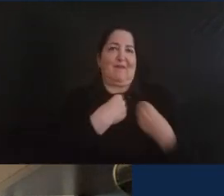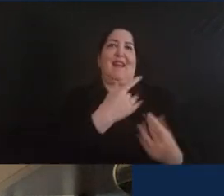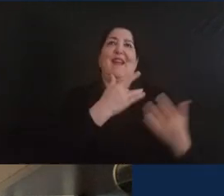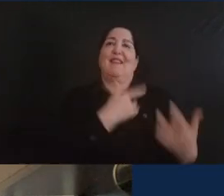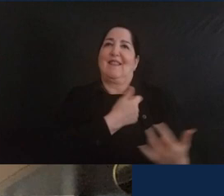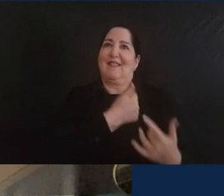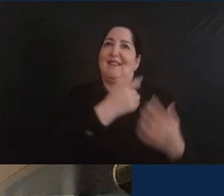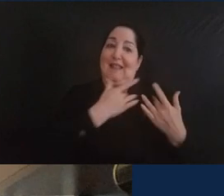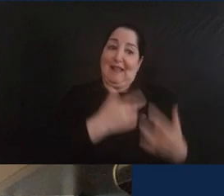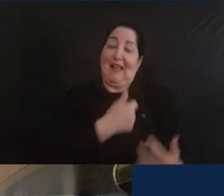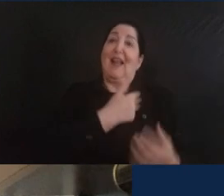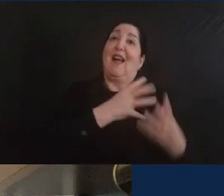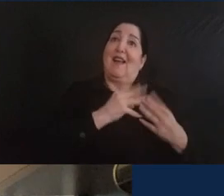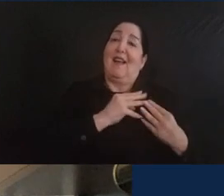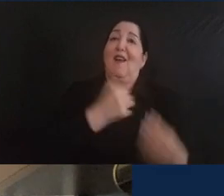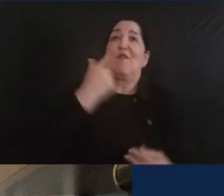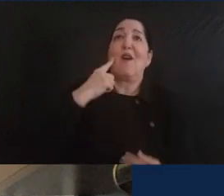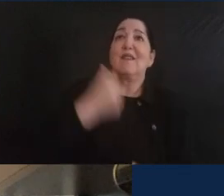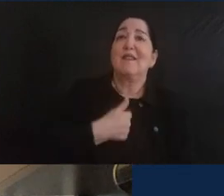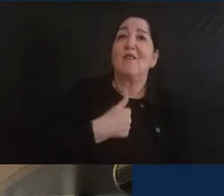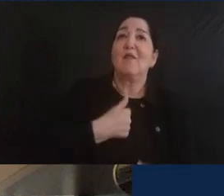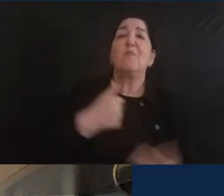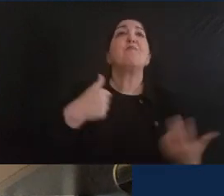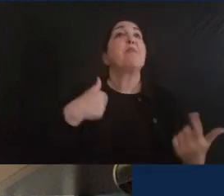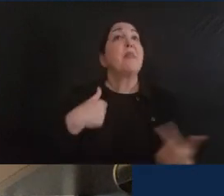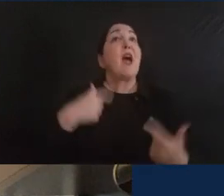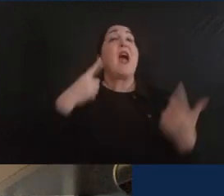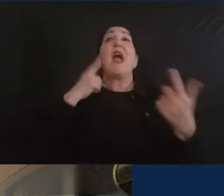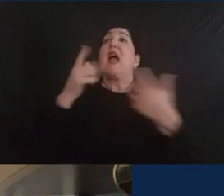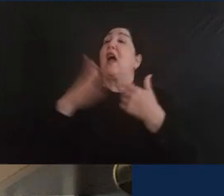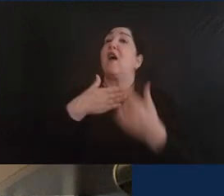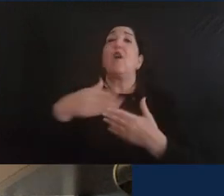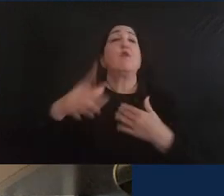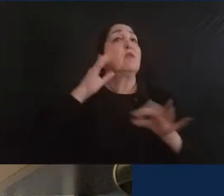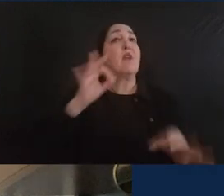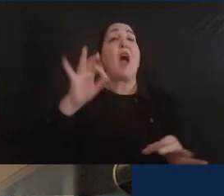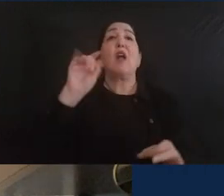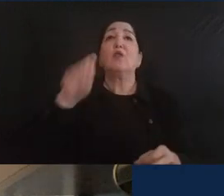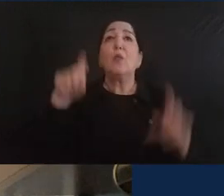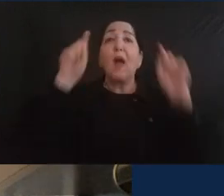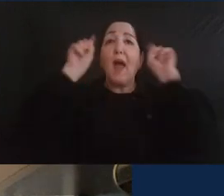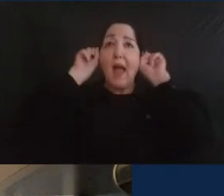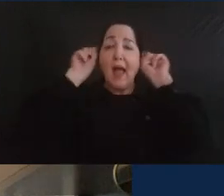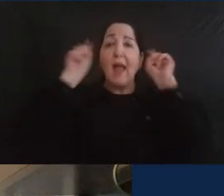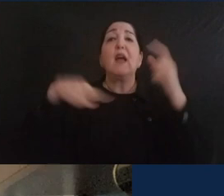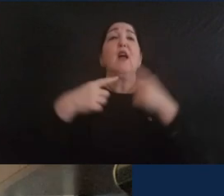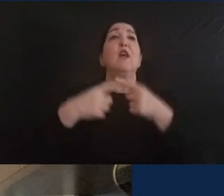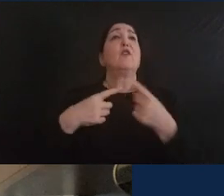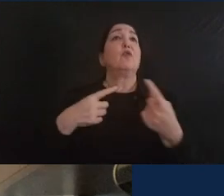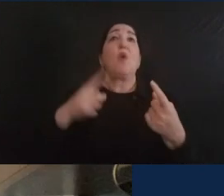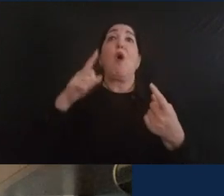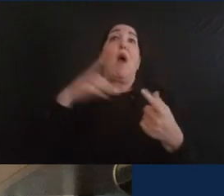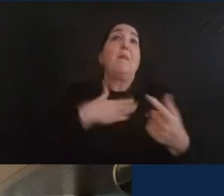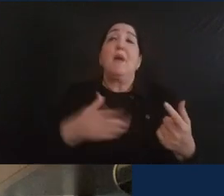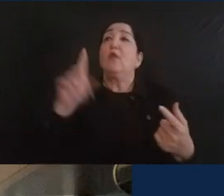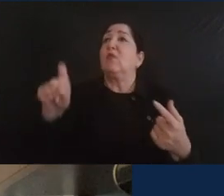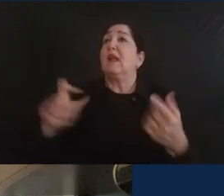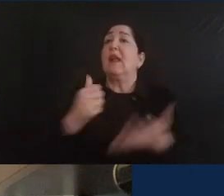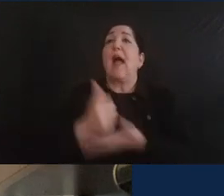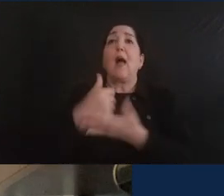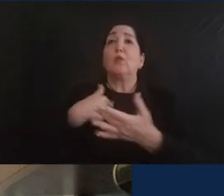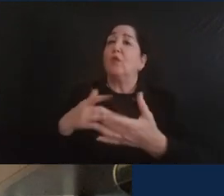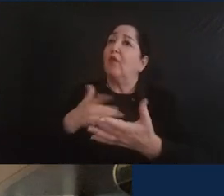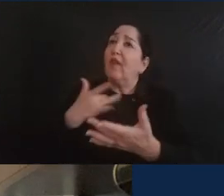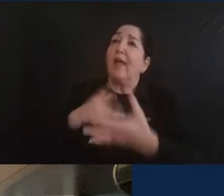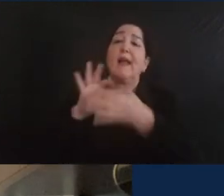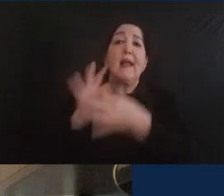am championing the commitments that we make, whether it's choosing to wear aids and thus admit that we need some extra help to stay connected